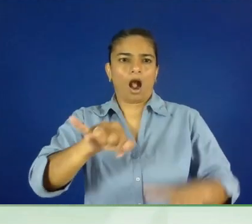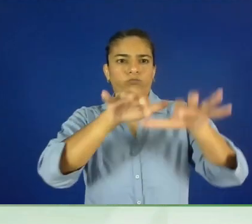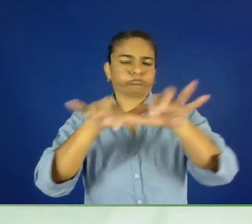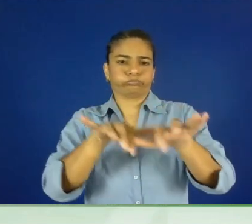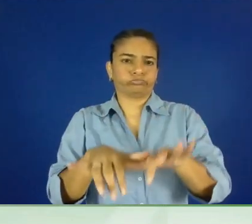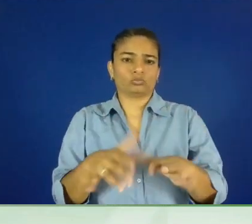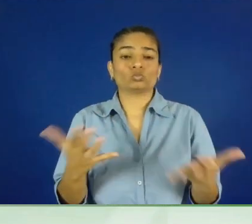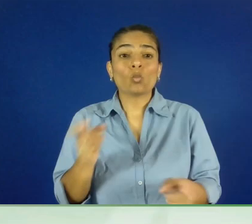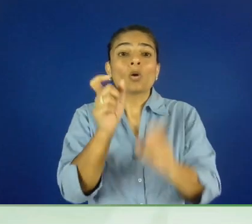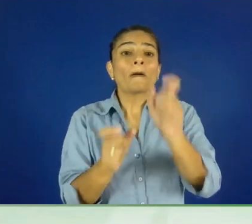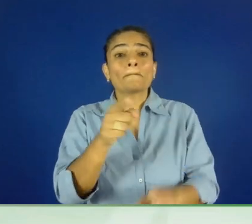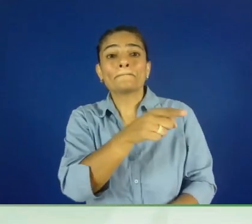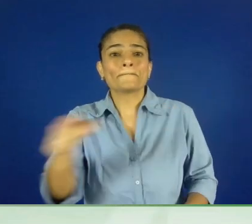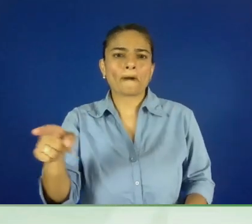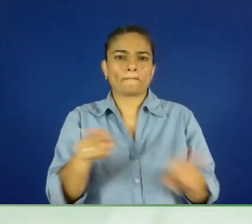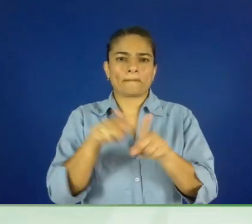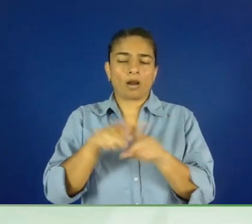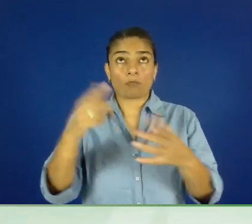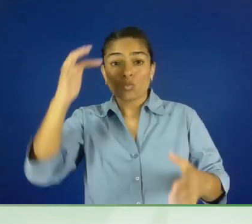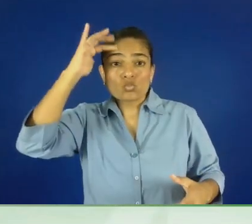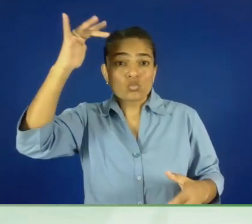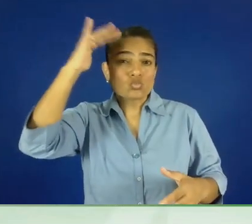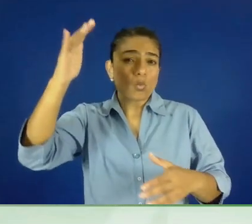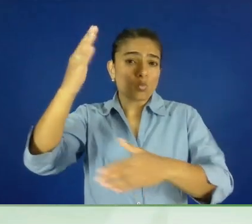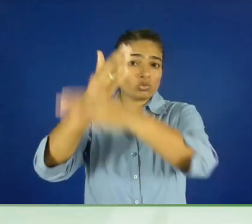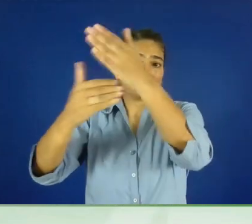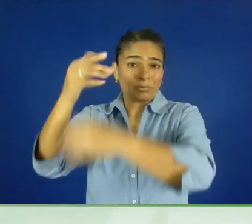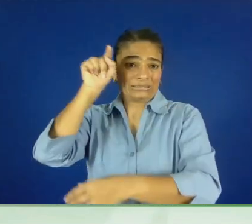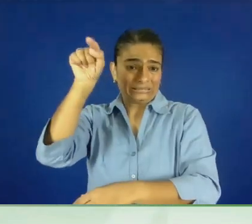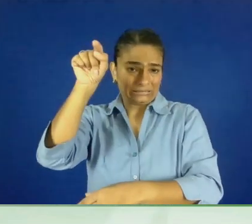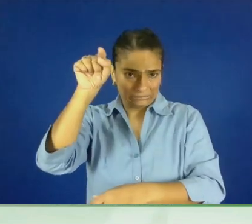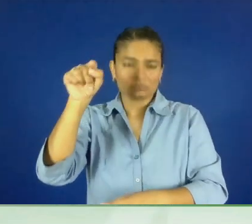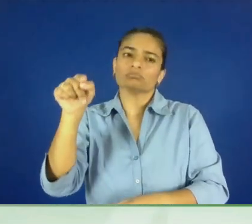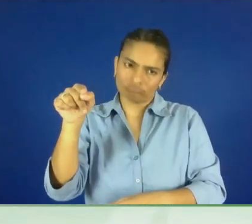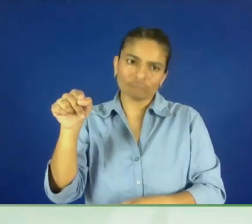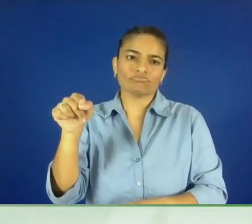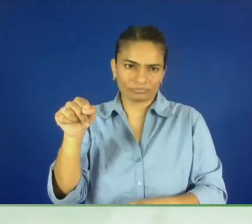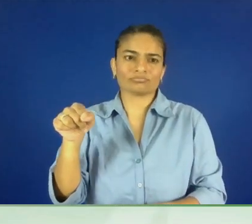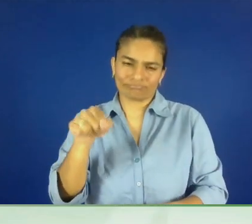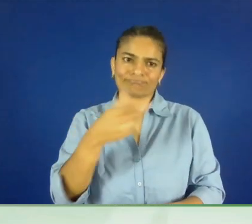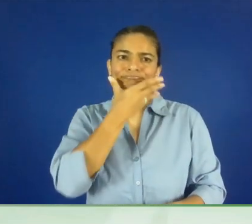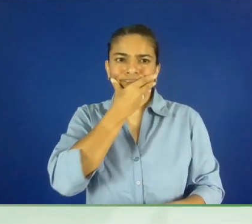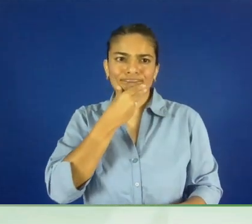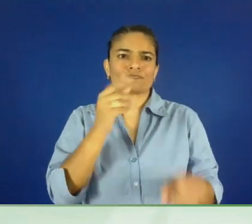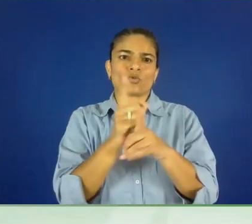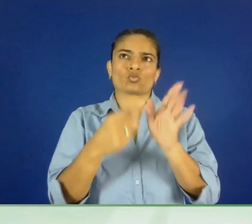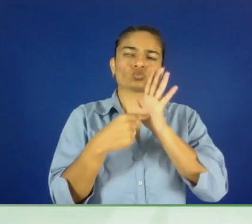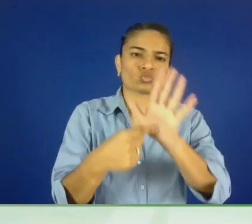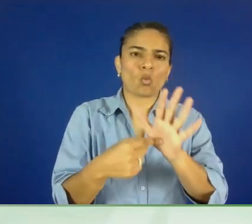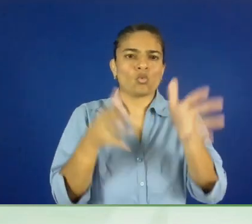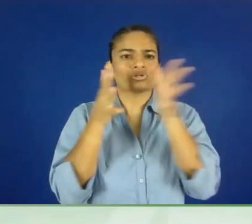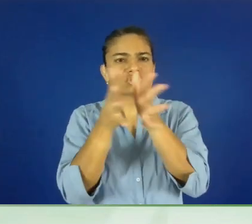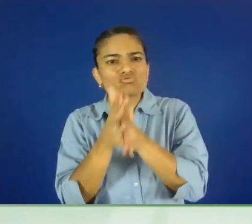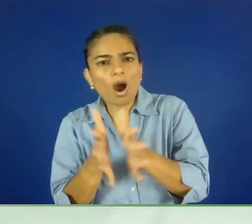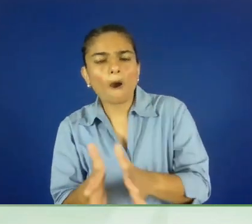neurodiverse space, this is something really nice. It can also be about describing something and